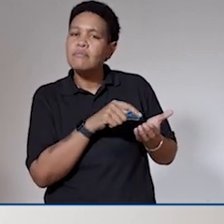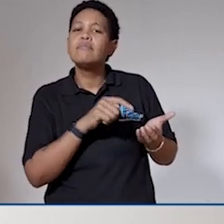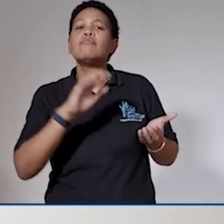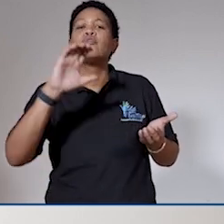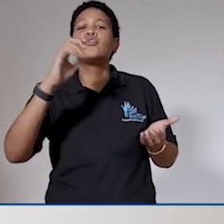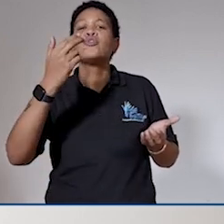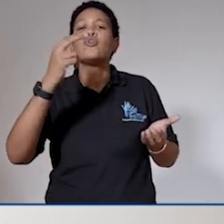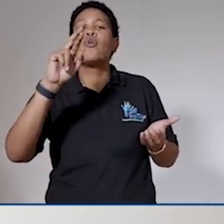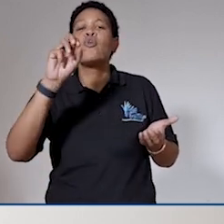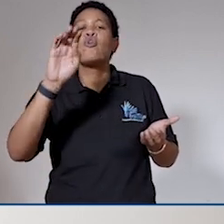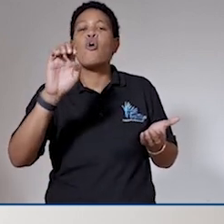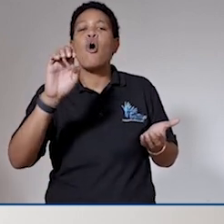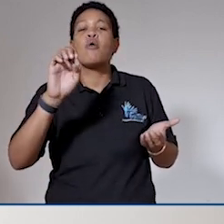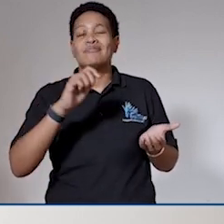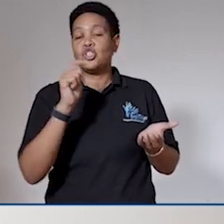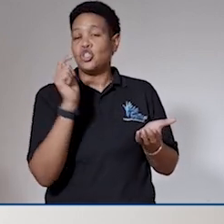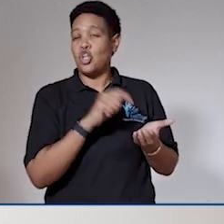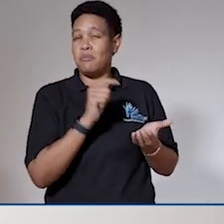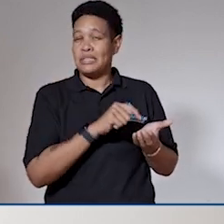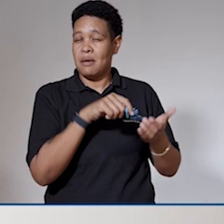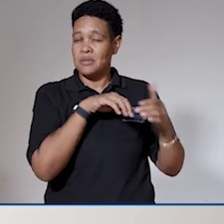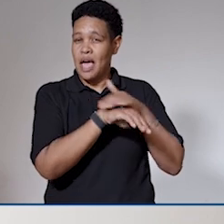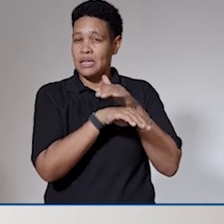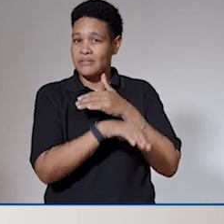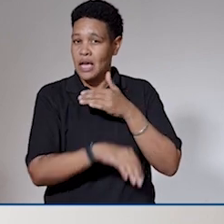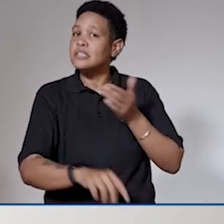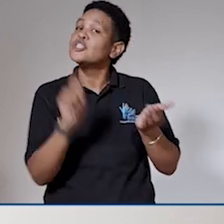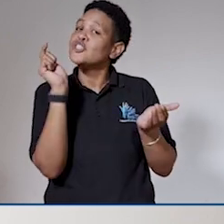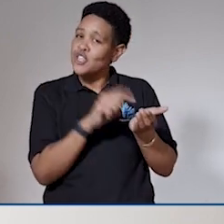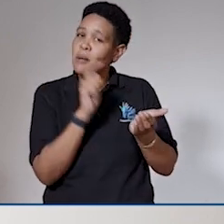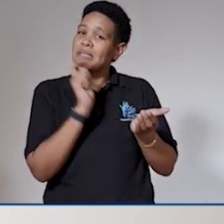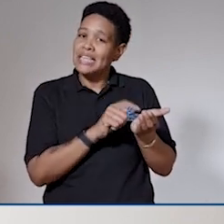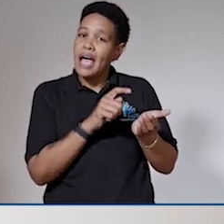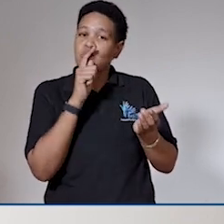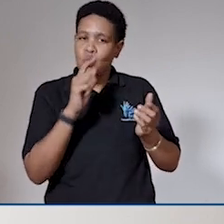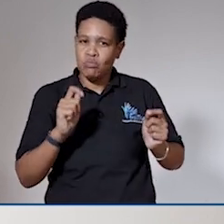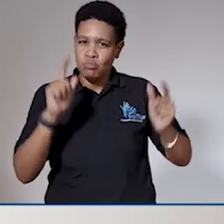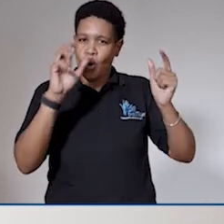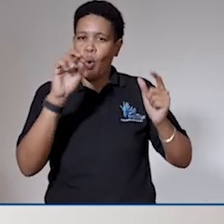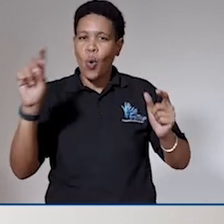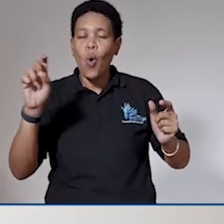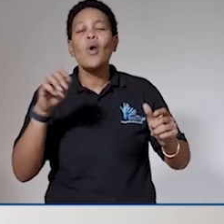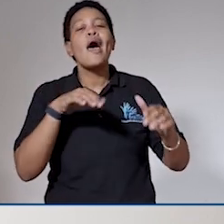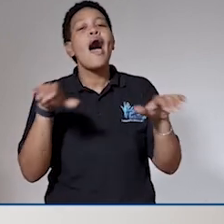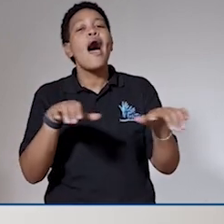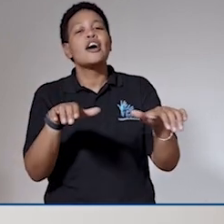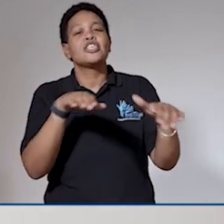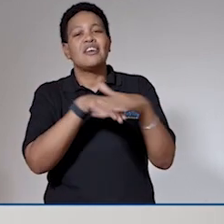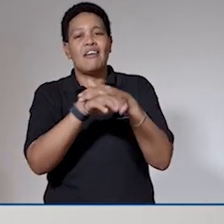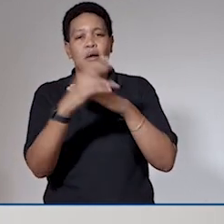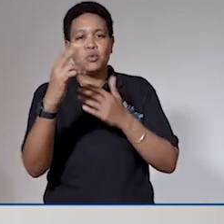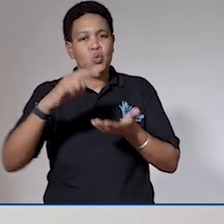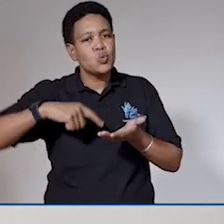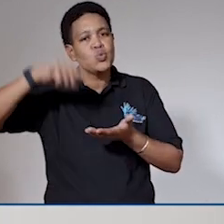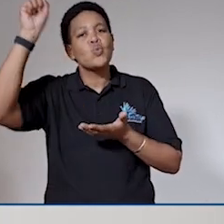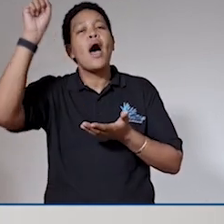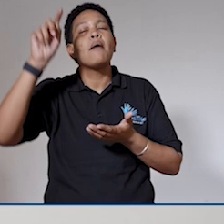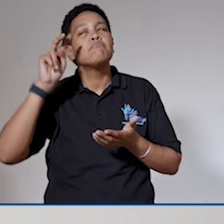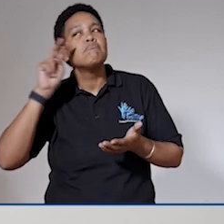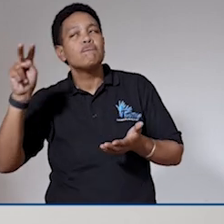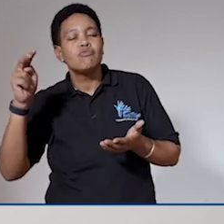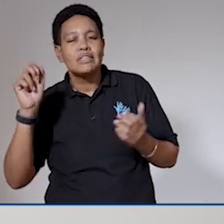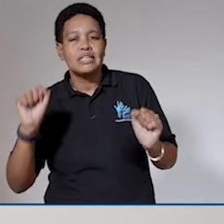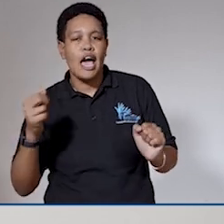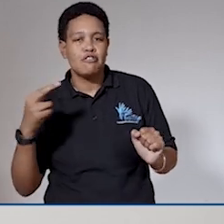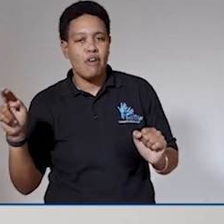Chrome. Double tap to activate. Double tap and hold to long press. Actions available. Use swipe up then right to view. Okay,